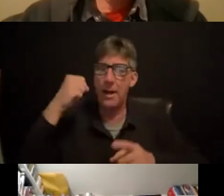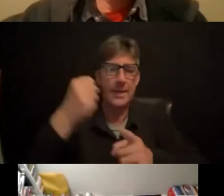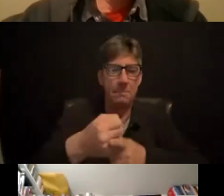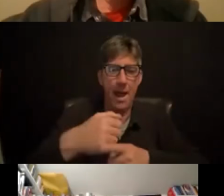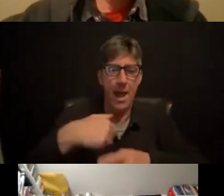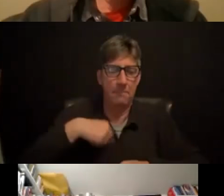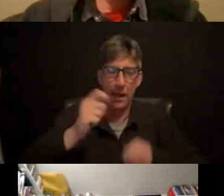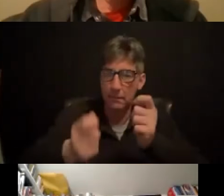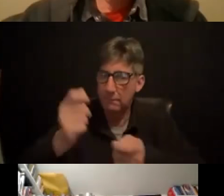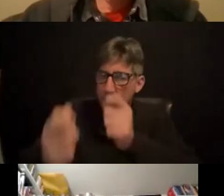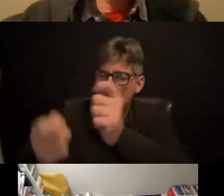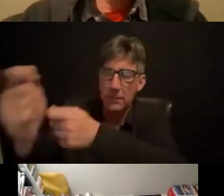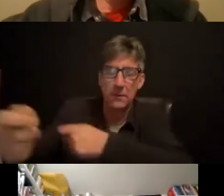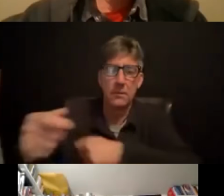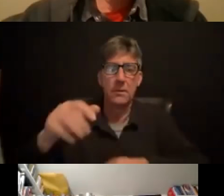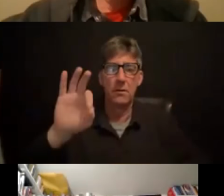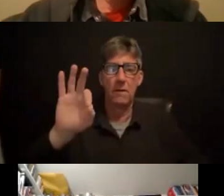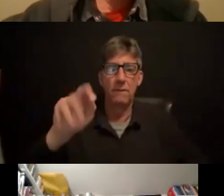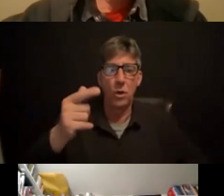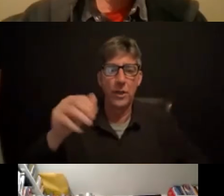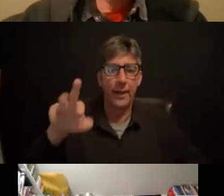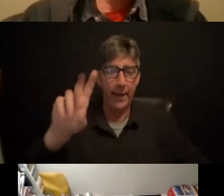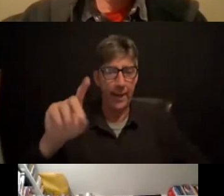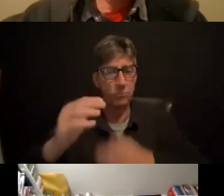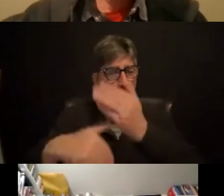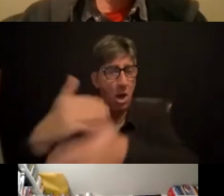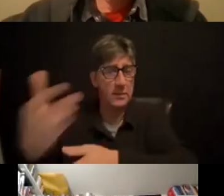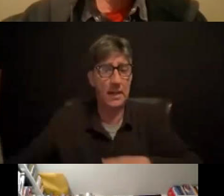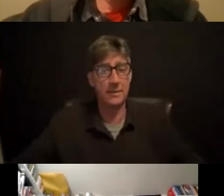sure they're being impacted by COVID as well.